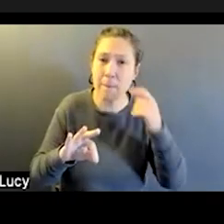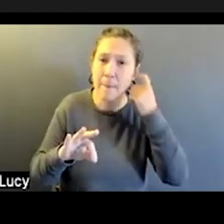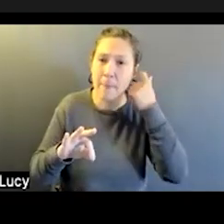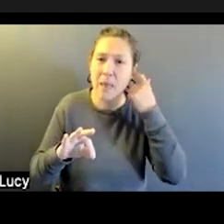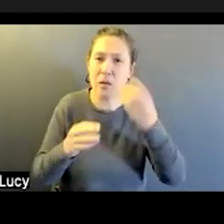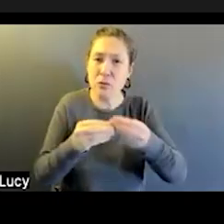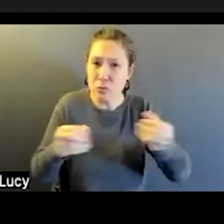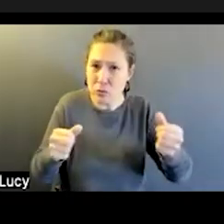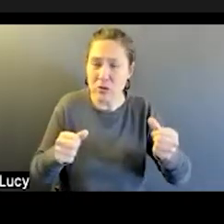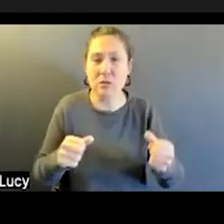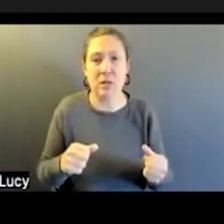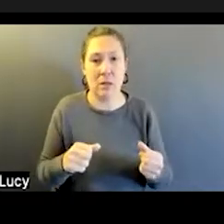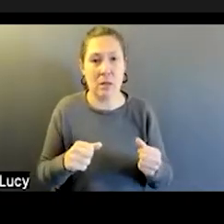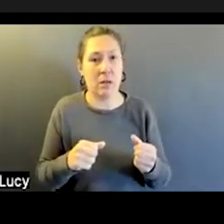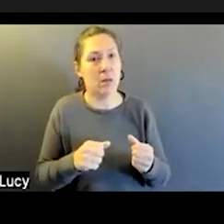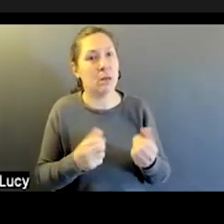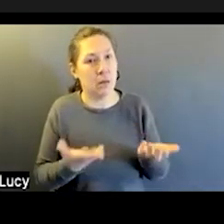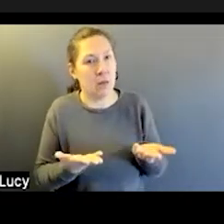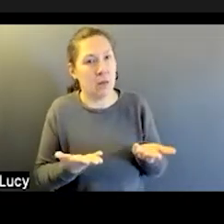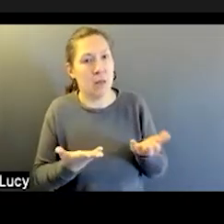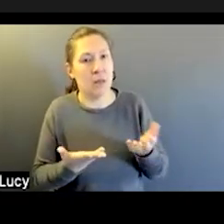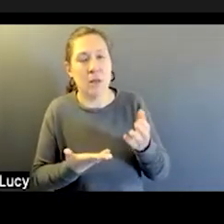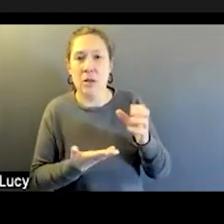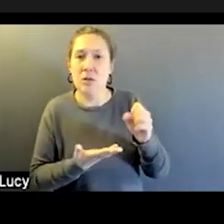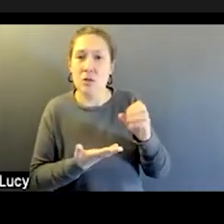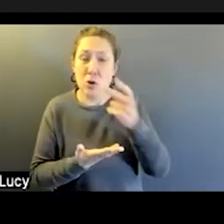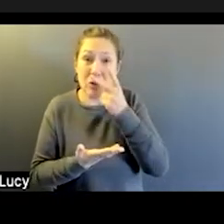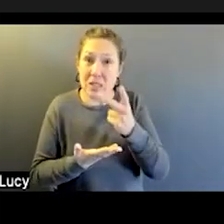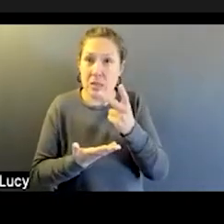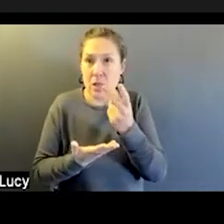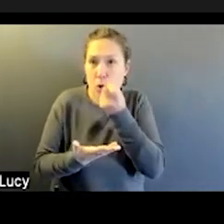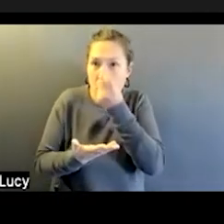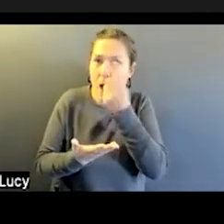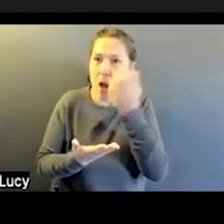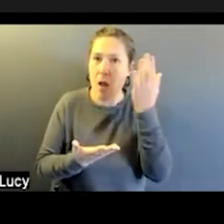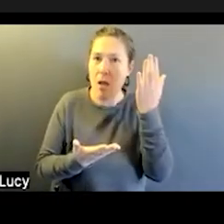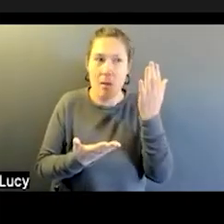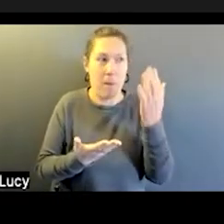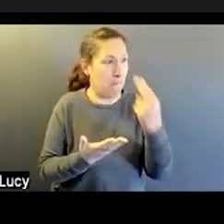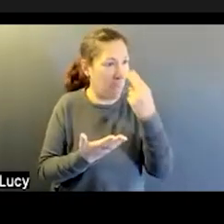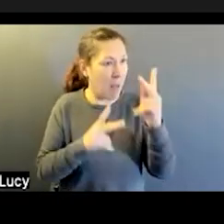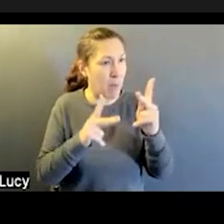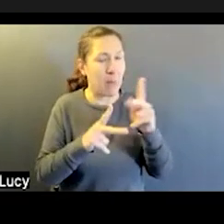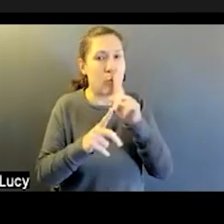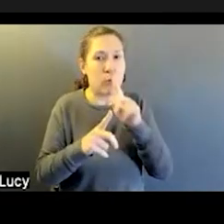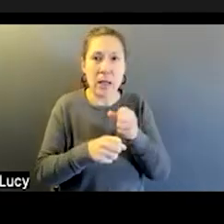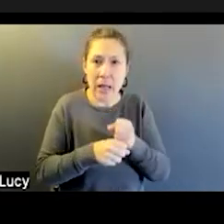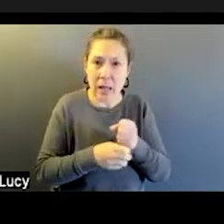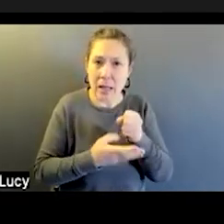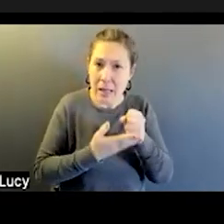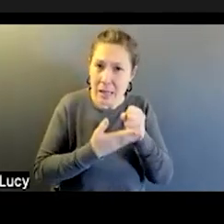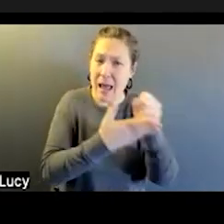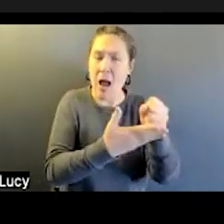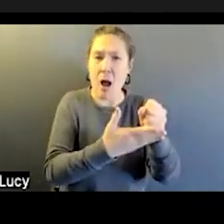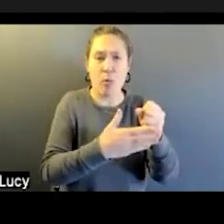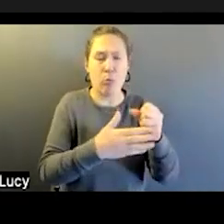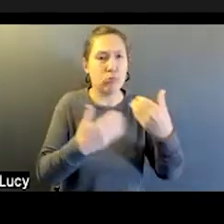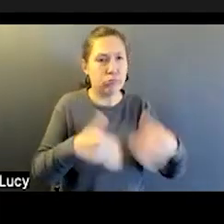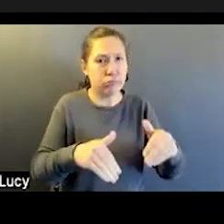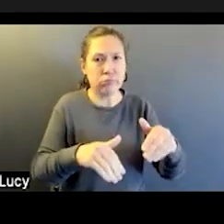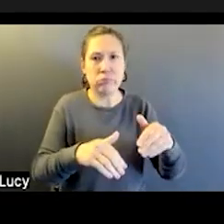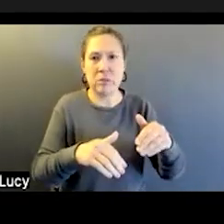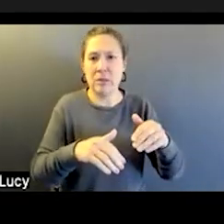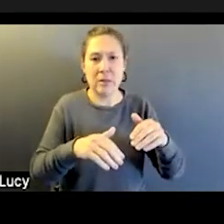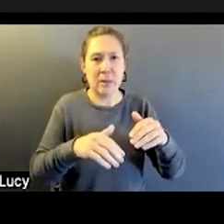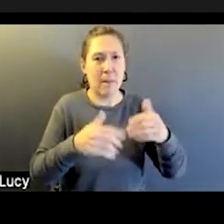to understand why blind people can really make a difference in science. Um,